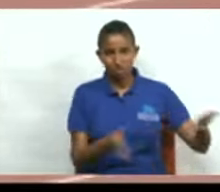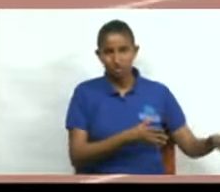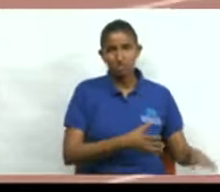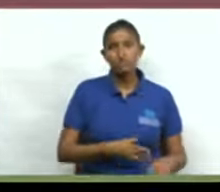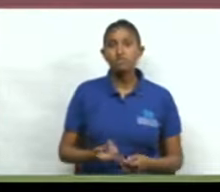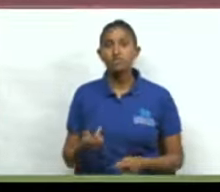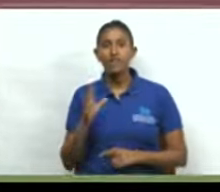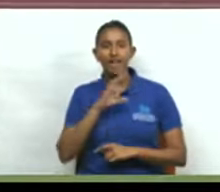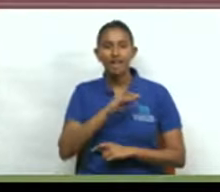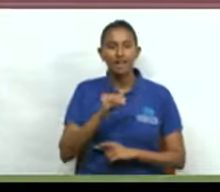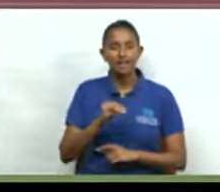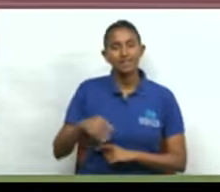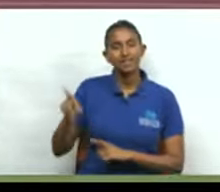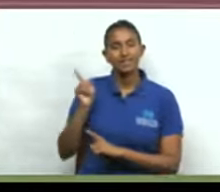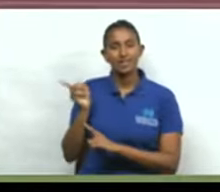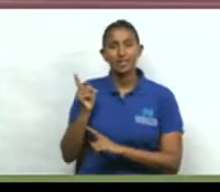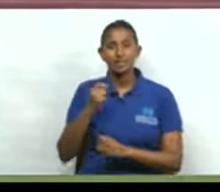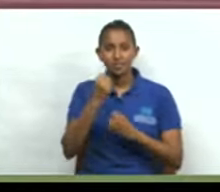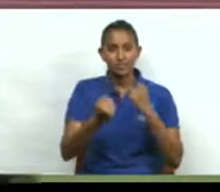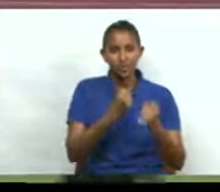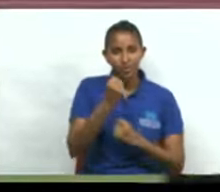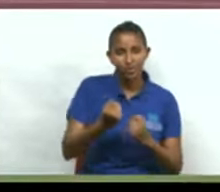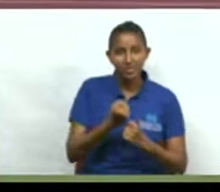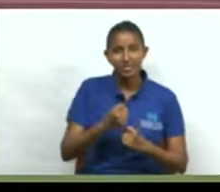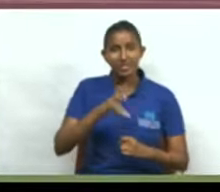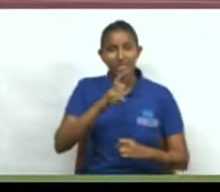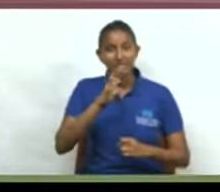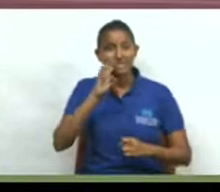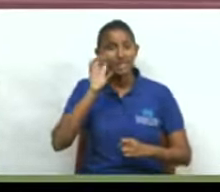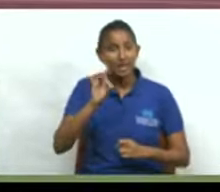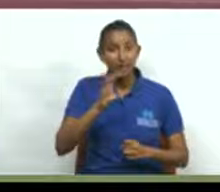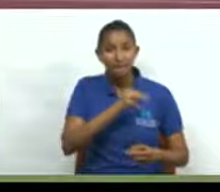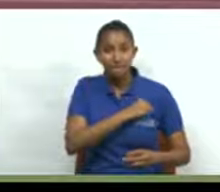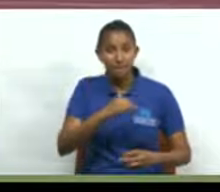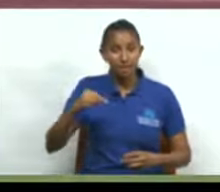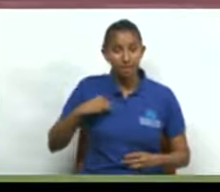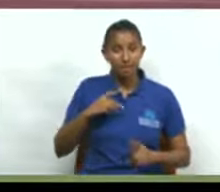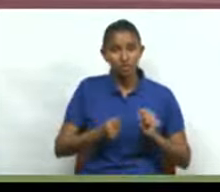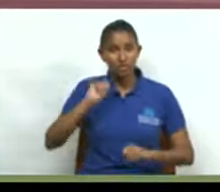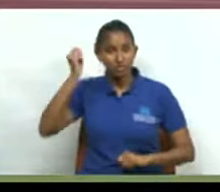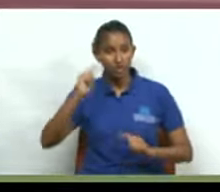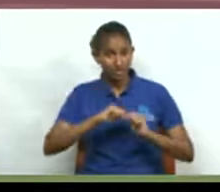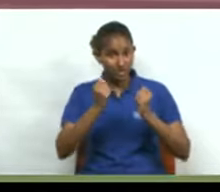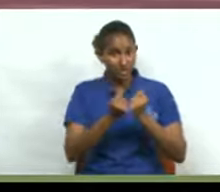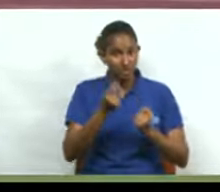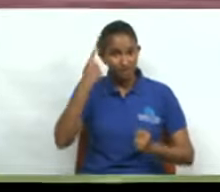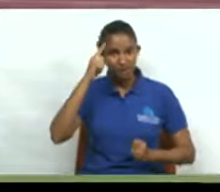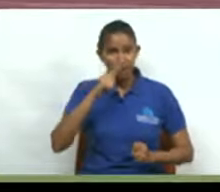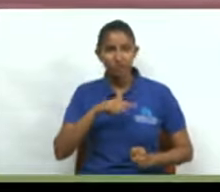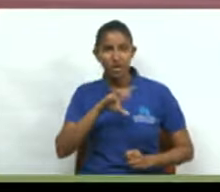and Taferai Waldron headline a 68-member TNT team for this year's Kurifta Games.